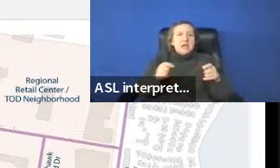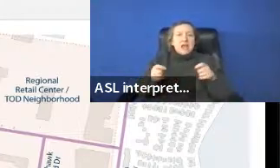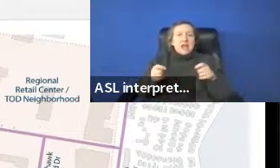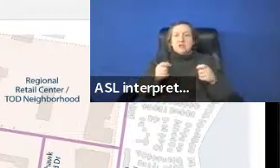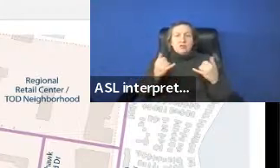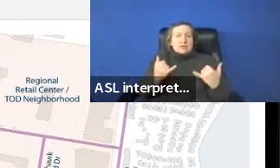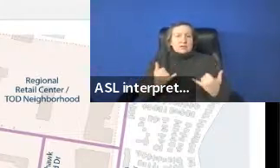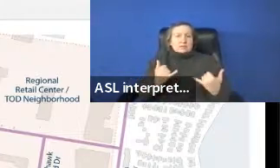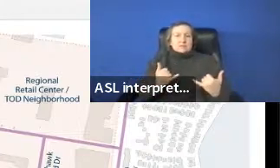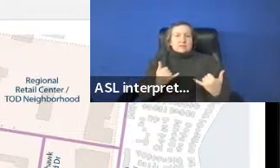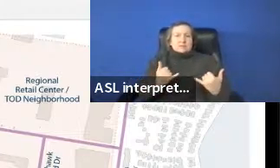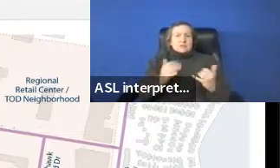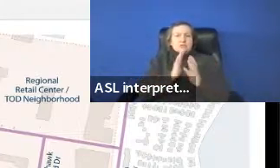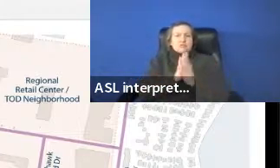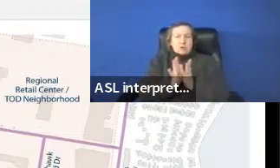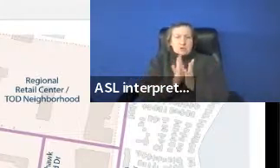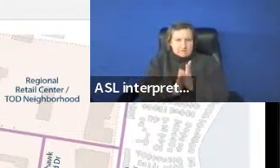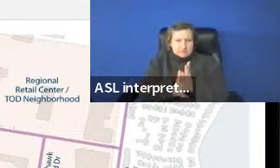traffic.